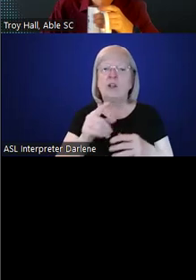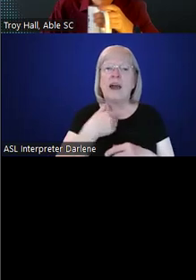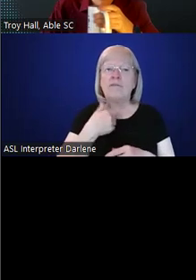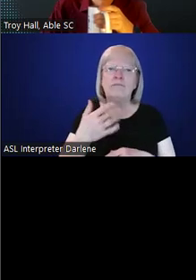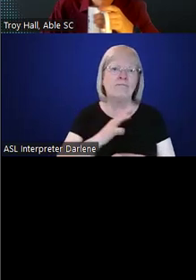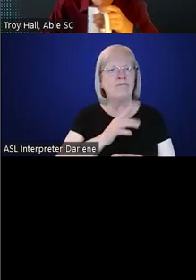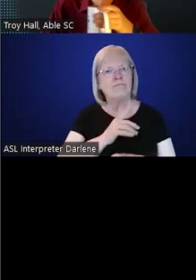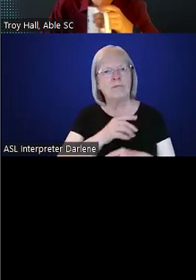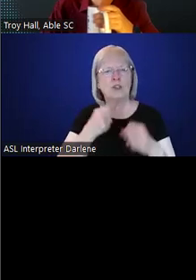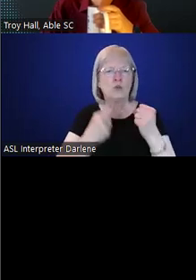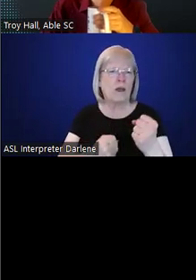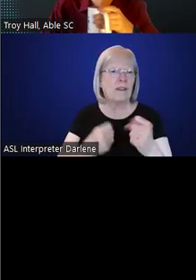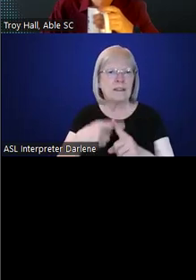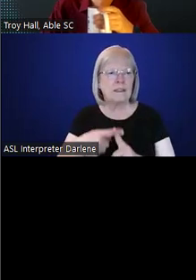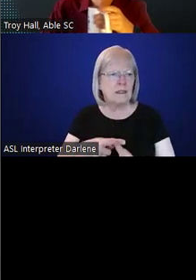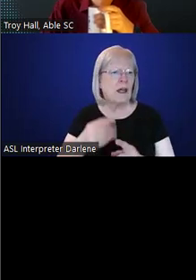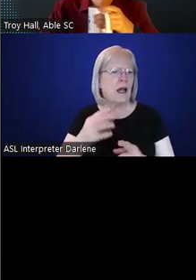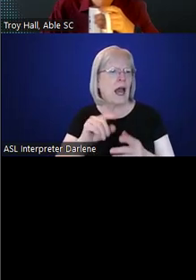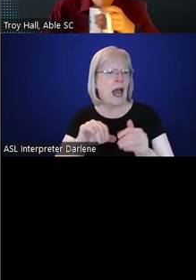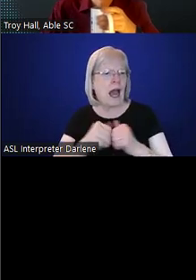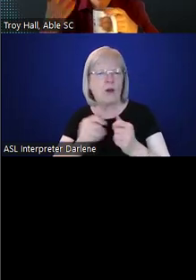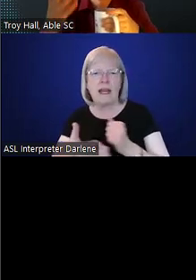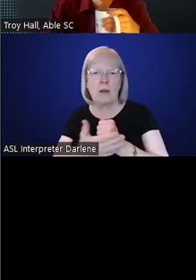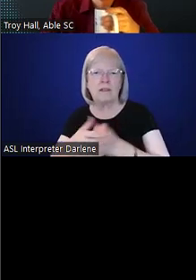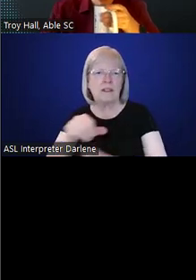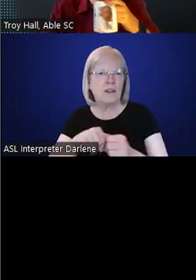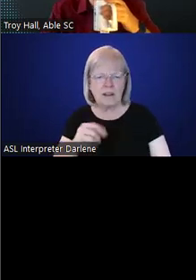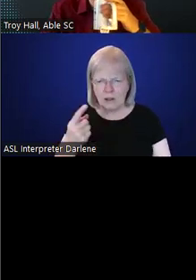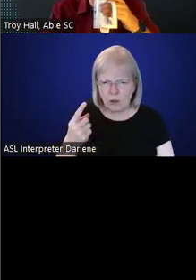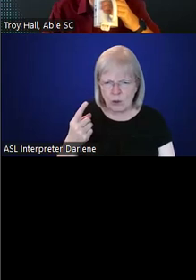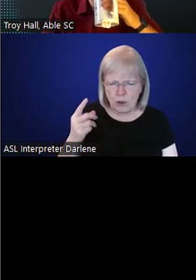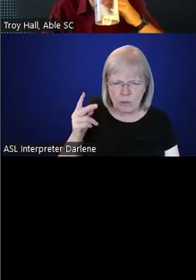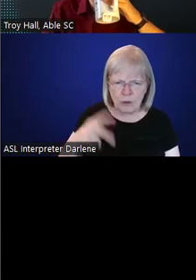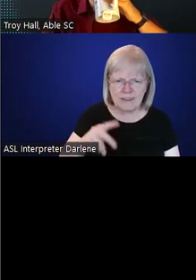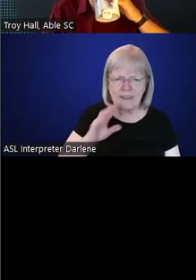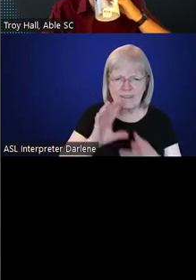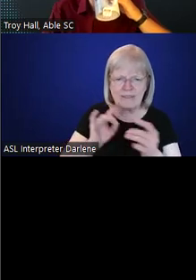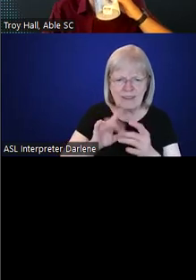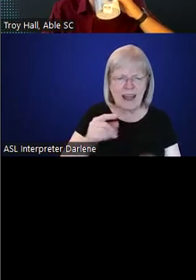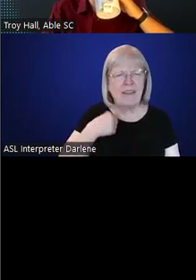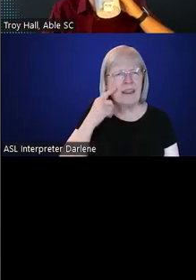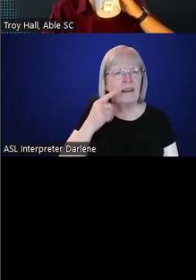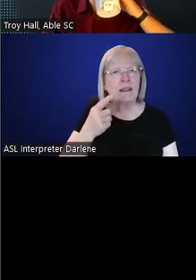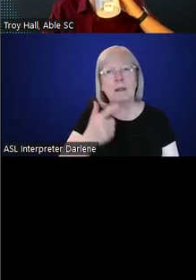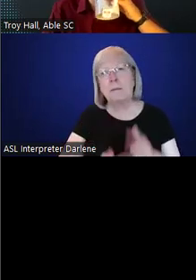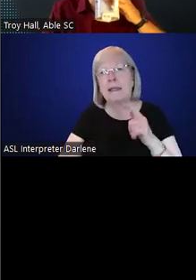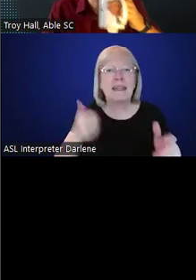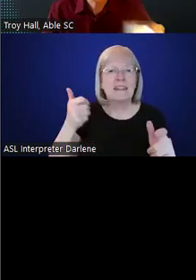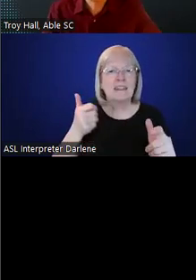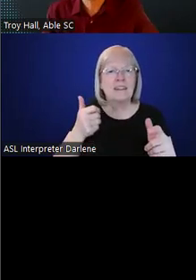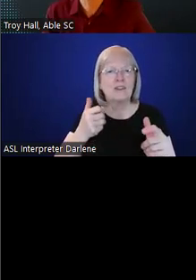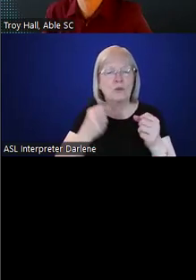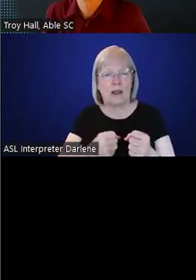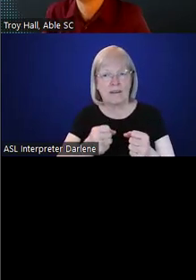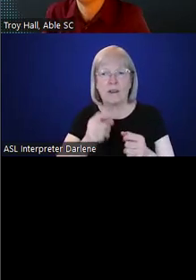an agency I or think our community? I think our biggest strength is that of all the sills, and